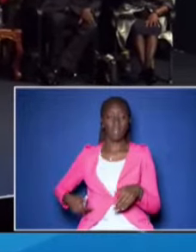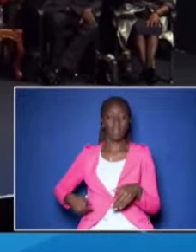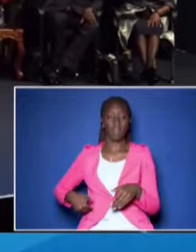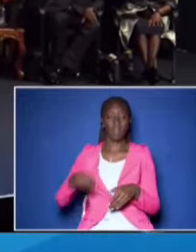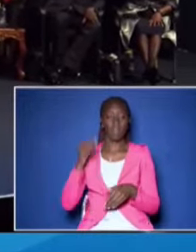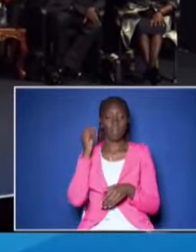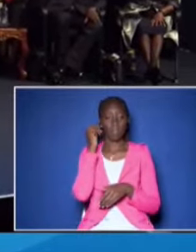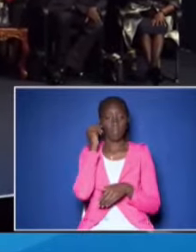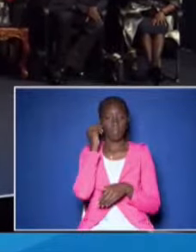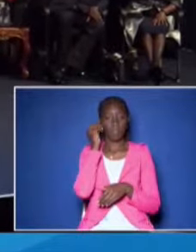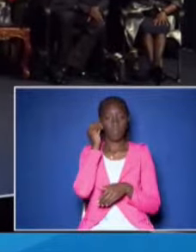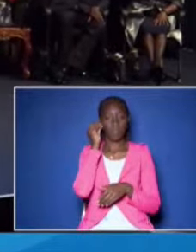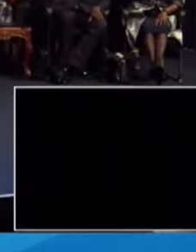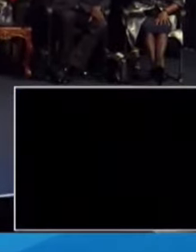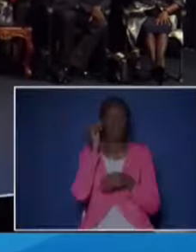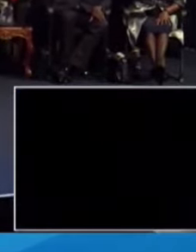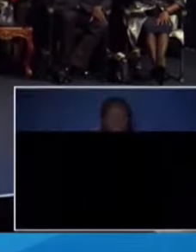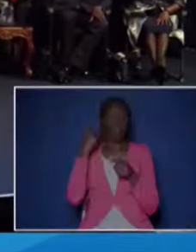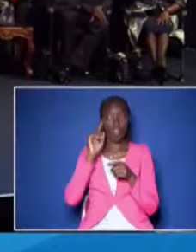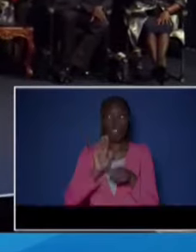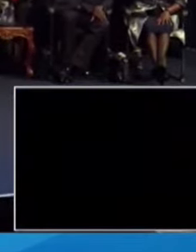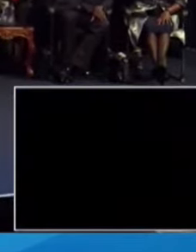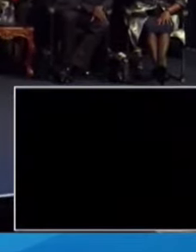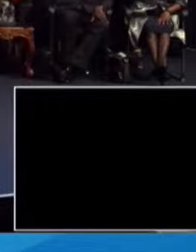hunger for your